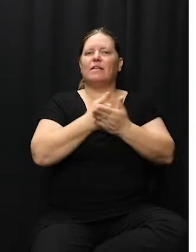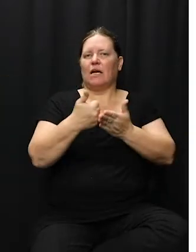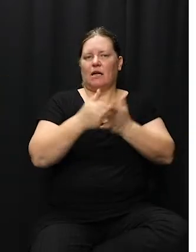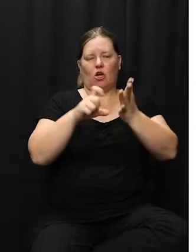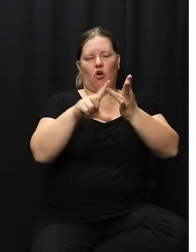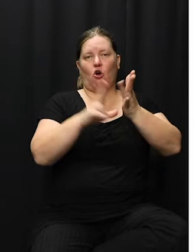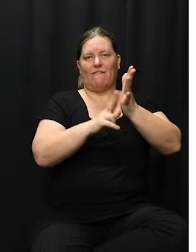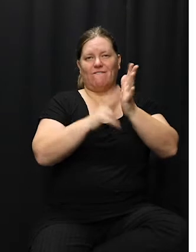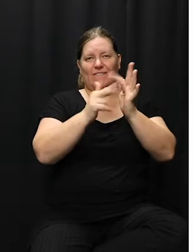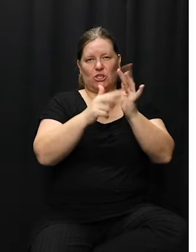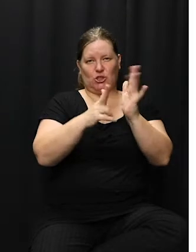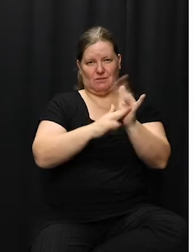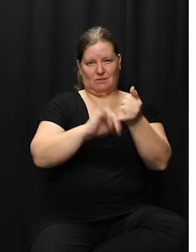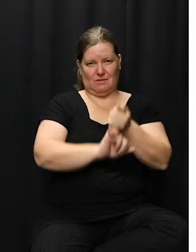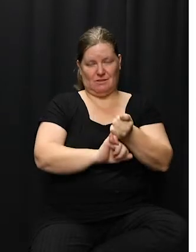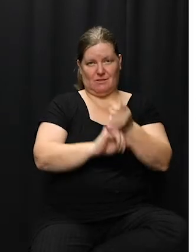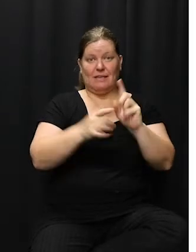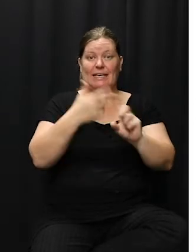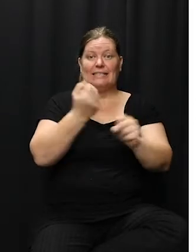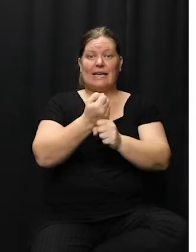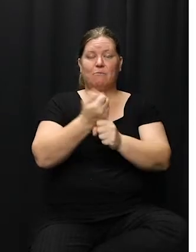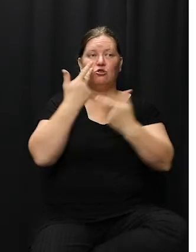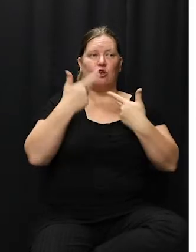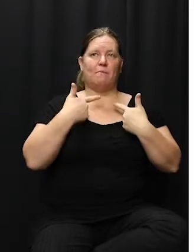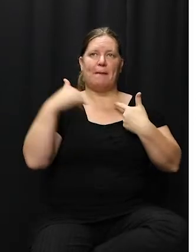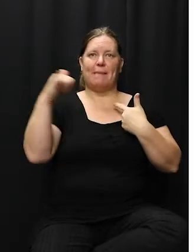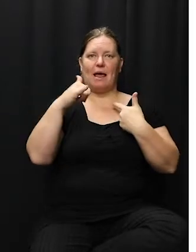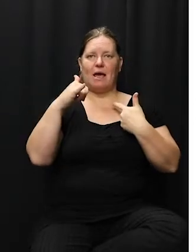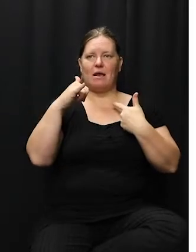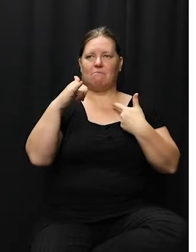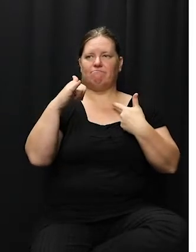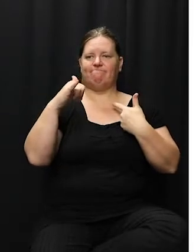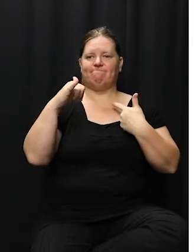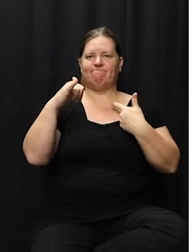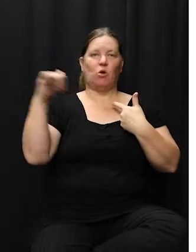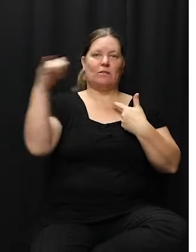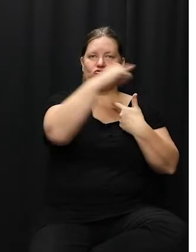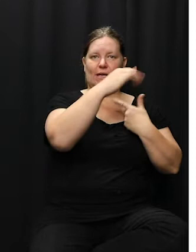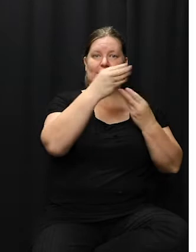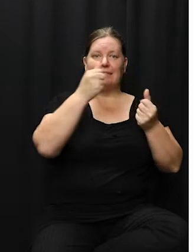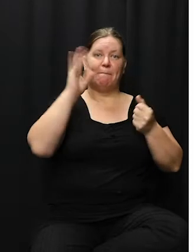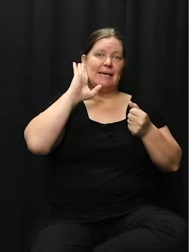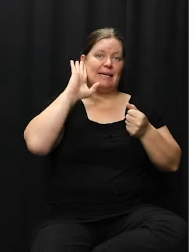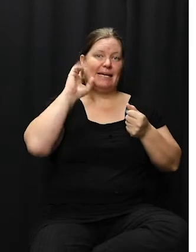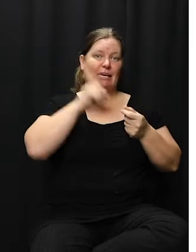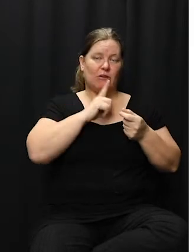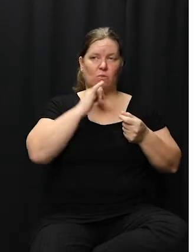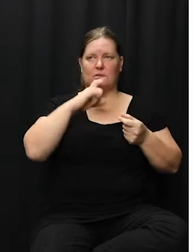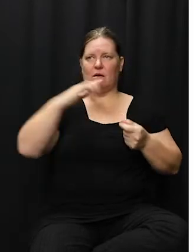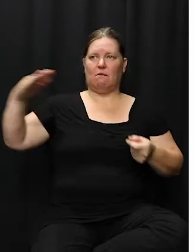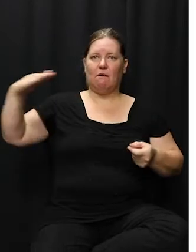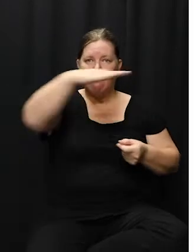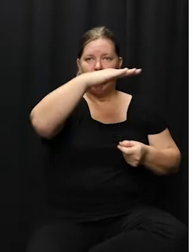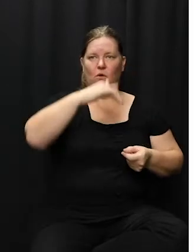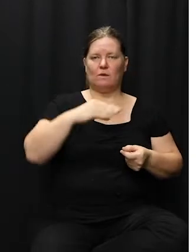variation. It was very conventionalised. But the hearing people had lots and lots of different hand shapes. They had no conventions. So for